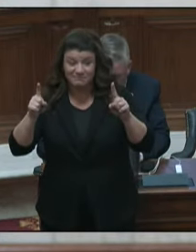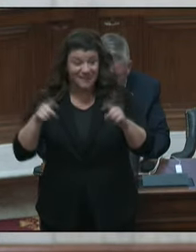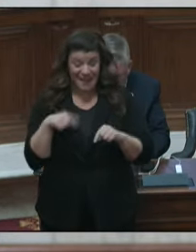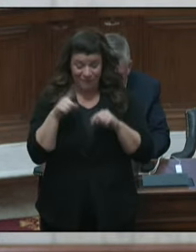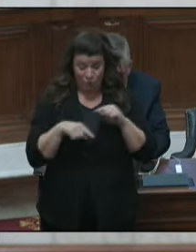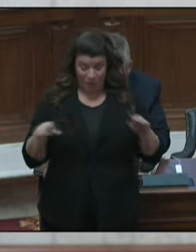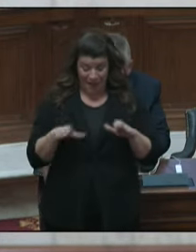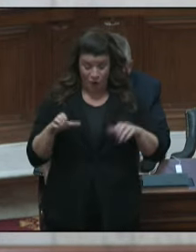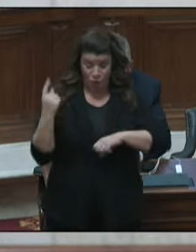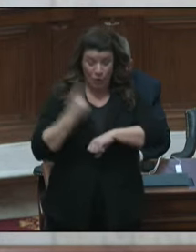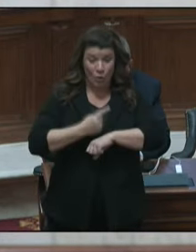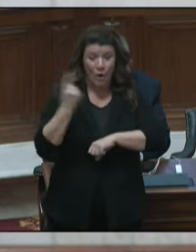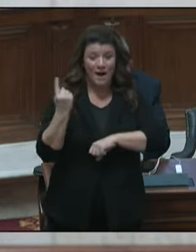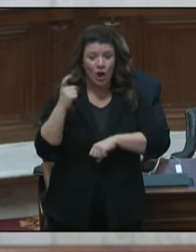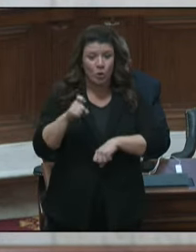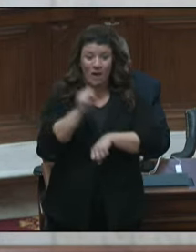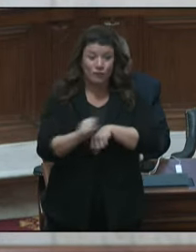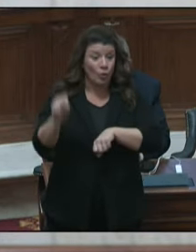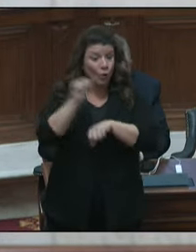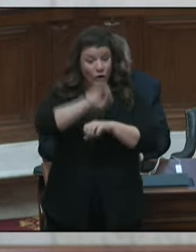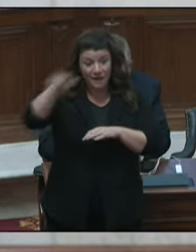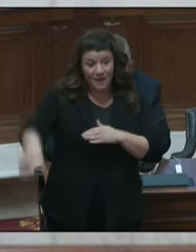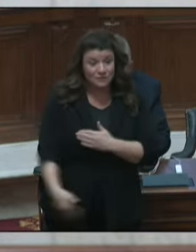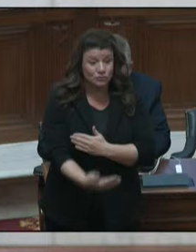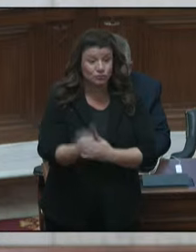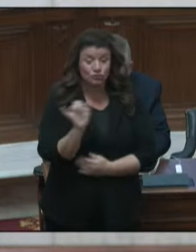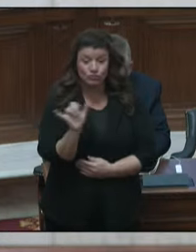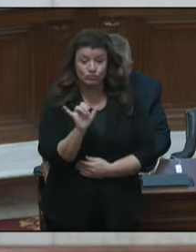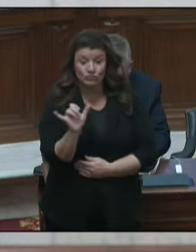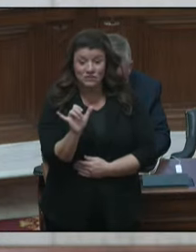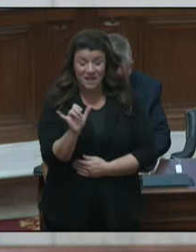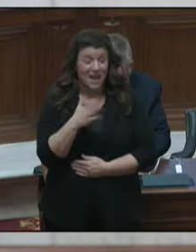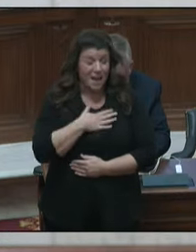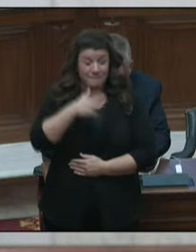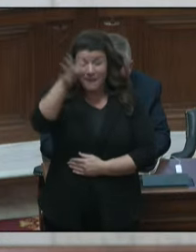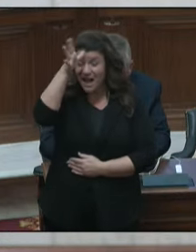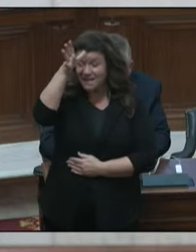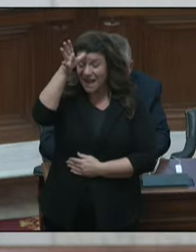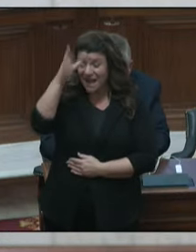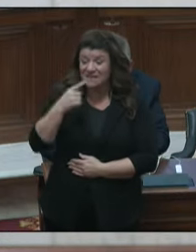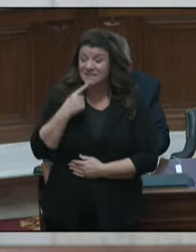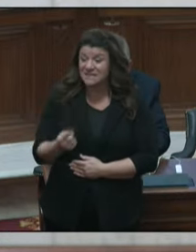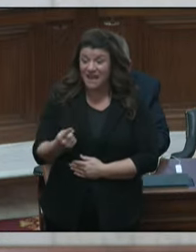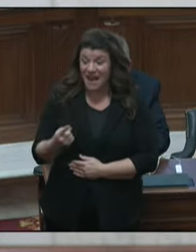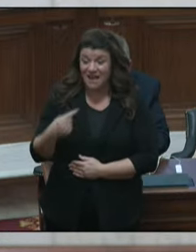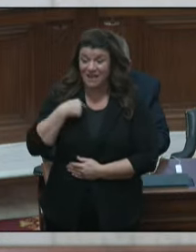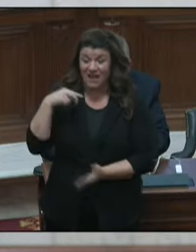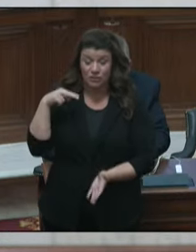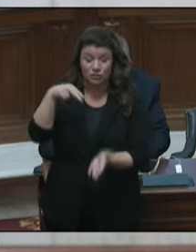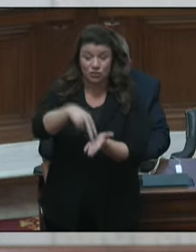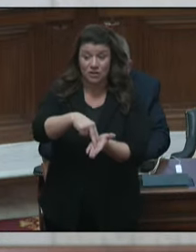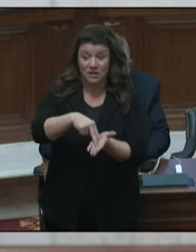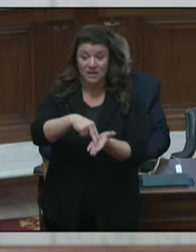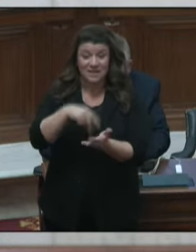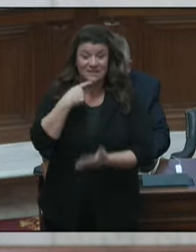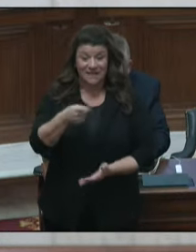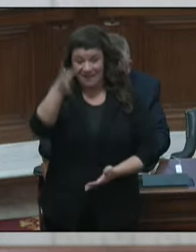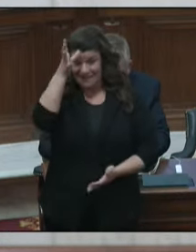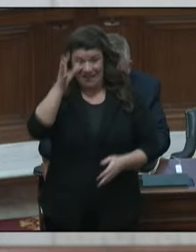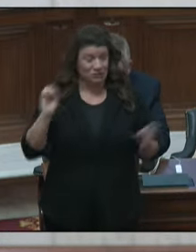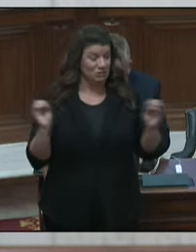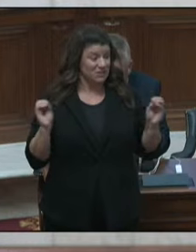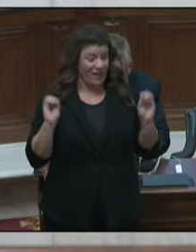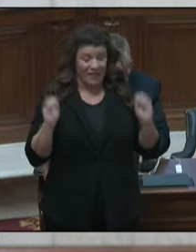done in 24 hours a day, you got to work nights. You know, Dad would have said, as I stood in front of him and said, "Dad, there wasn't anything I could